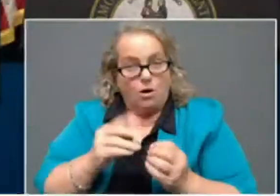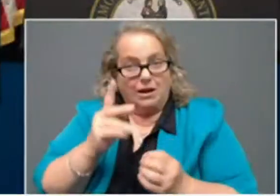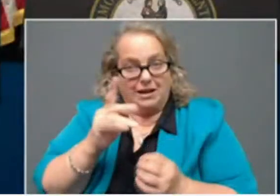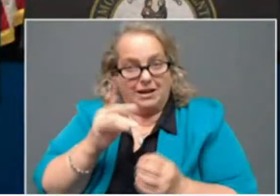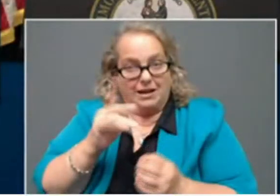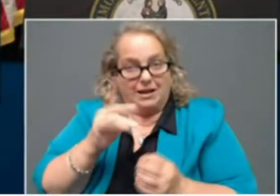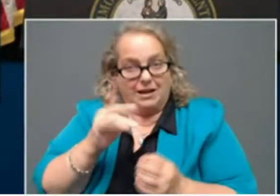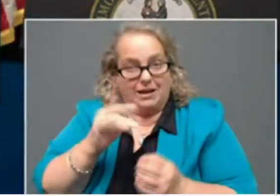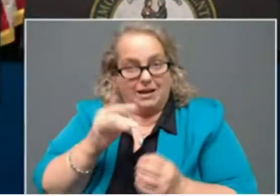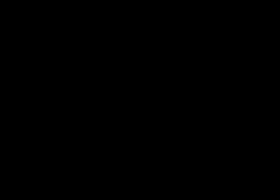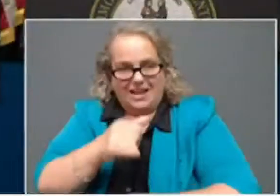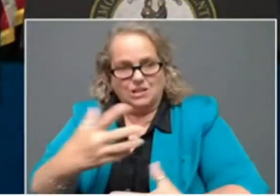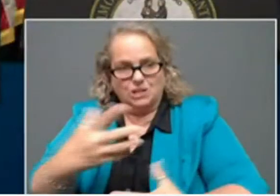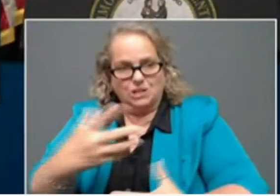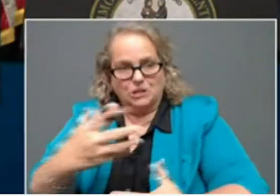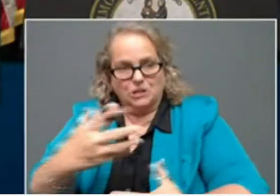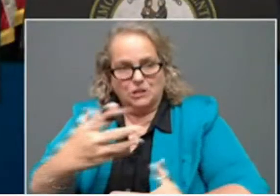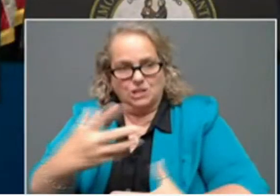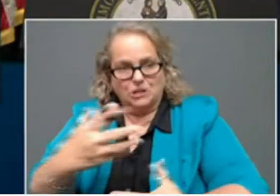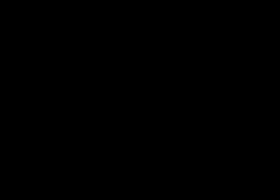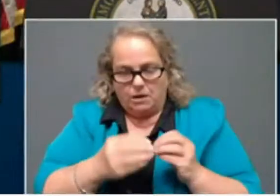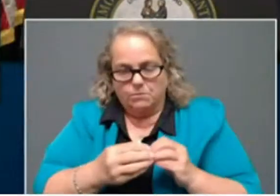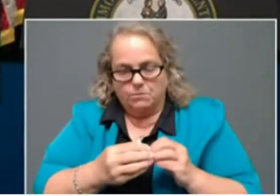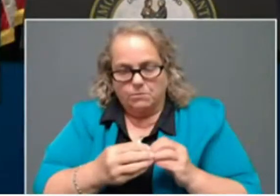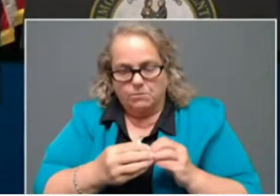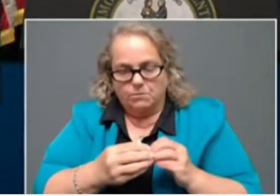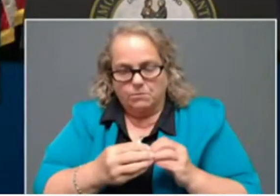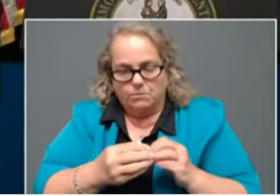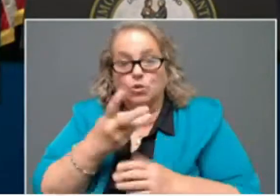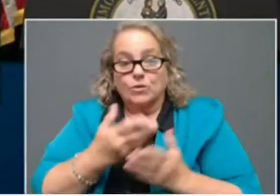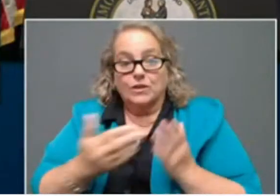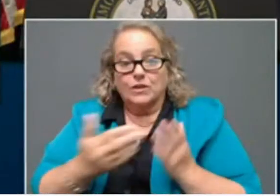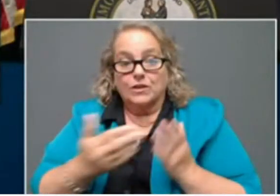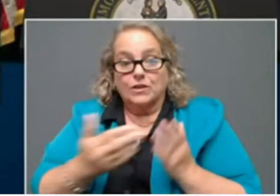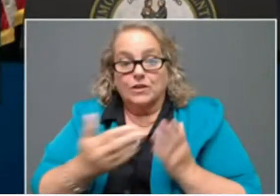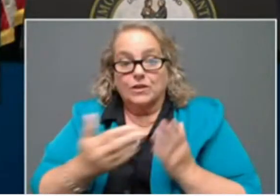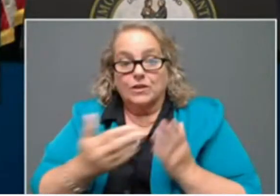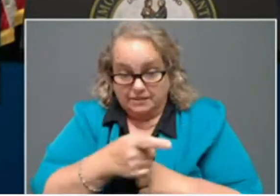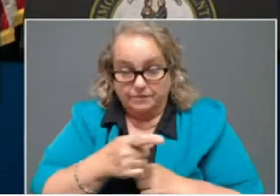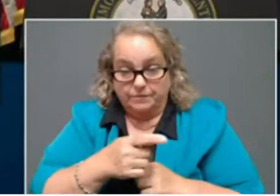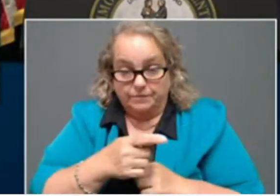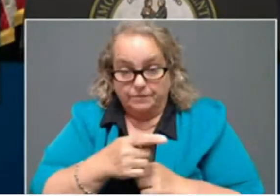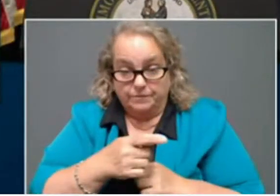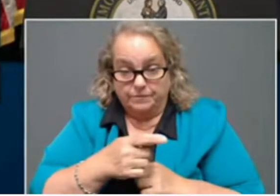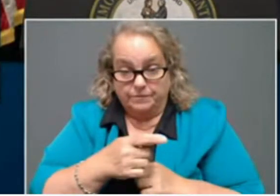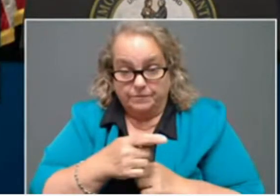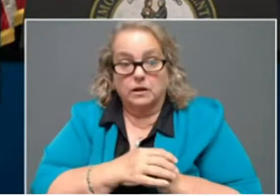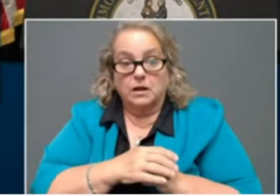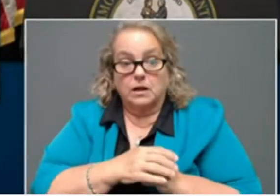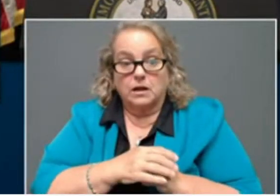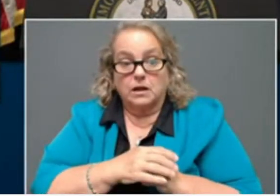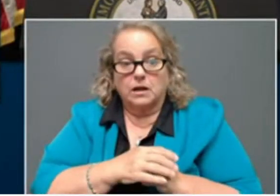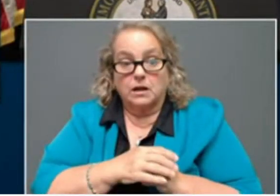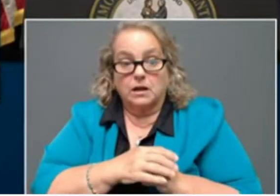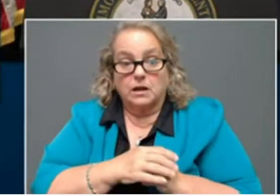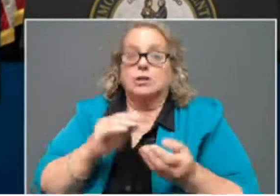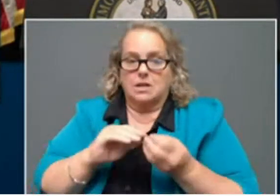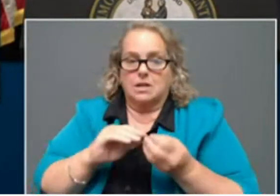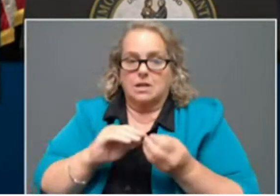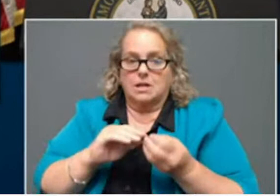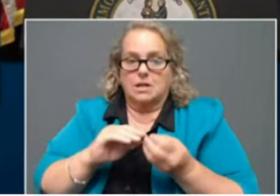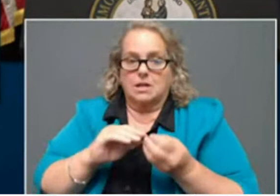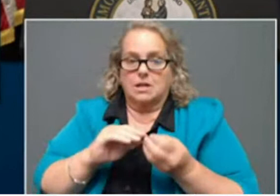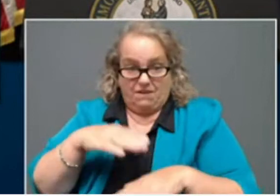that number. So a couple things to see here, which we're going to go over. A couple of our good numbers: 65 and up, we're